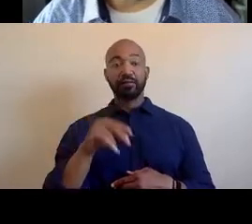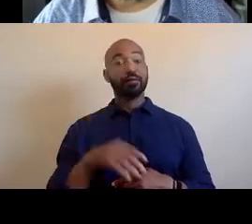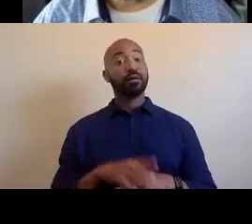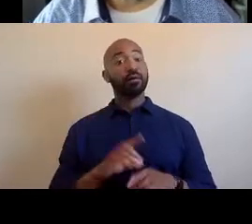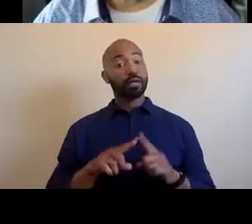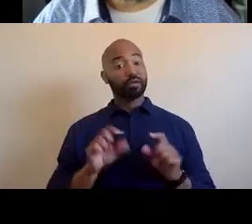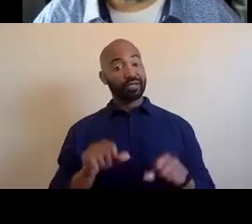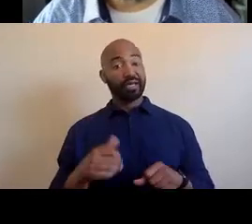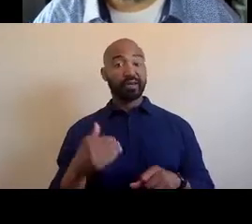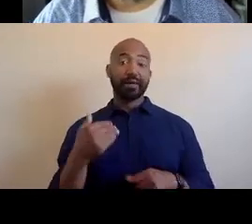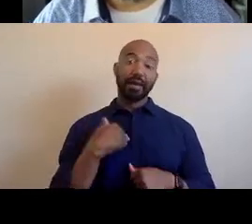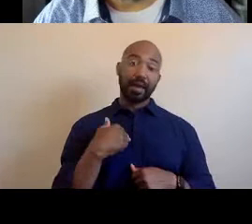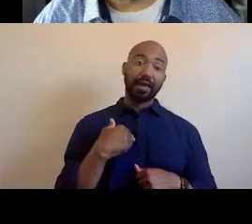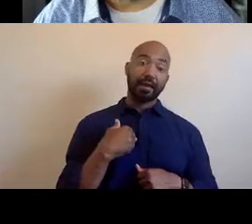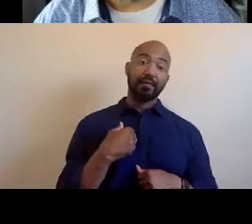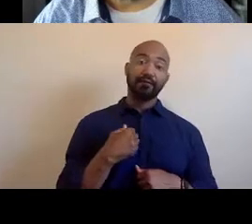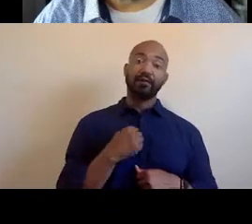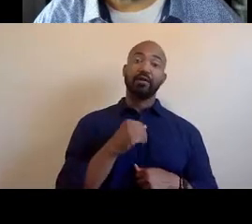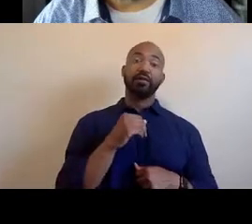carrots instead of chips to get that in.